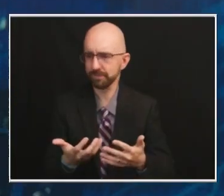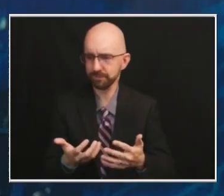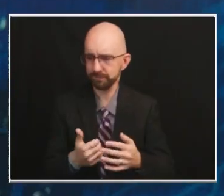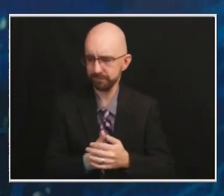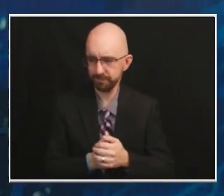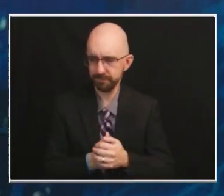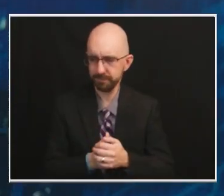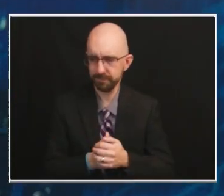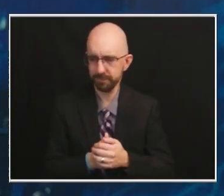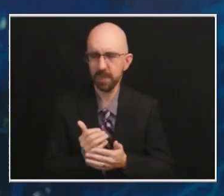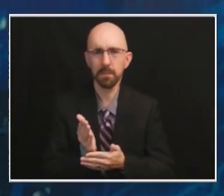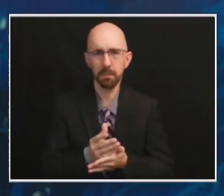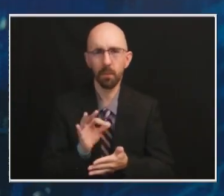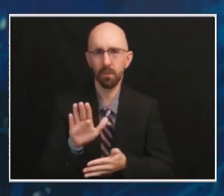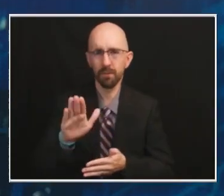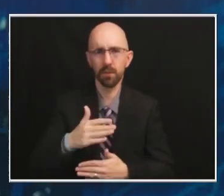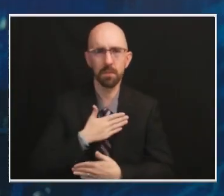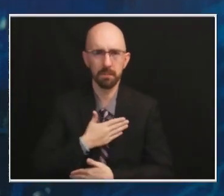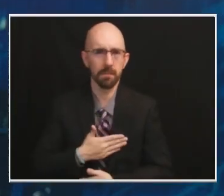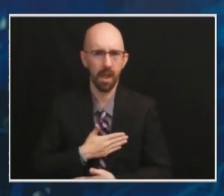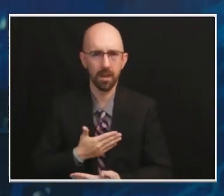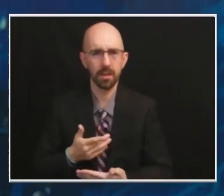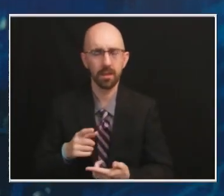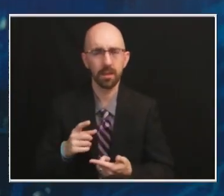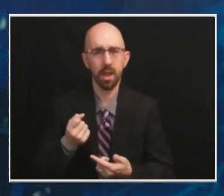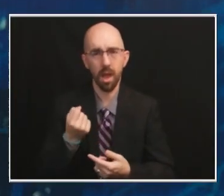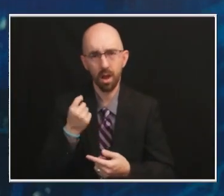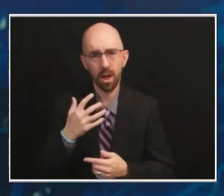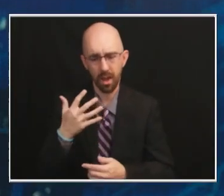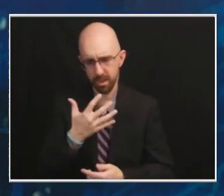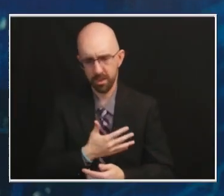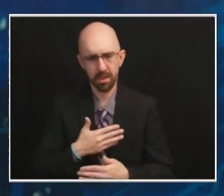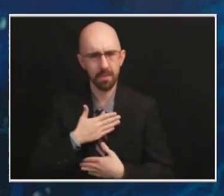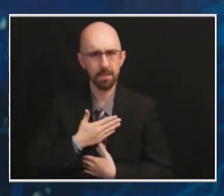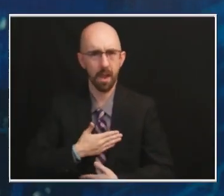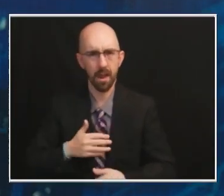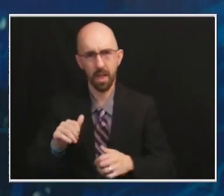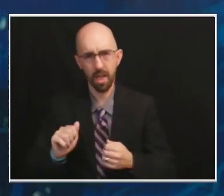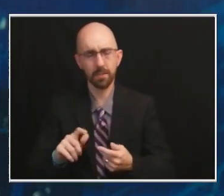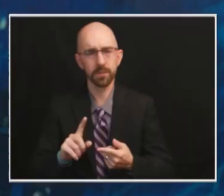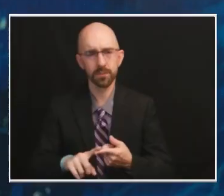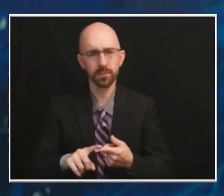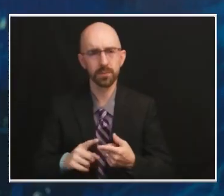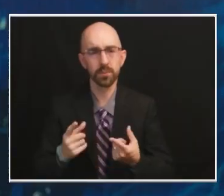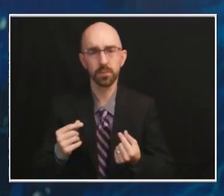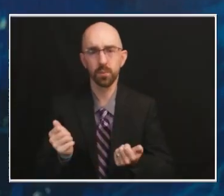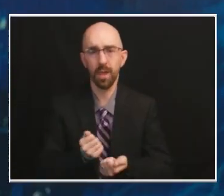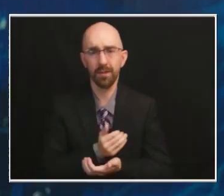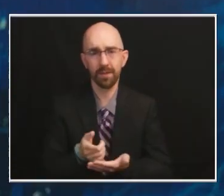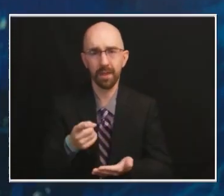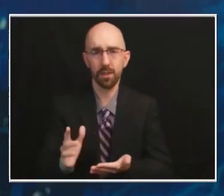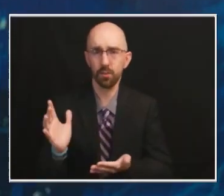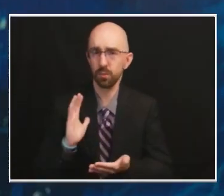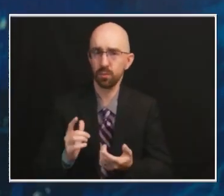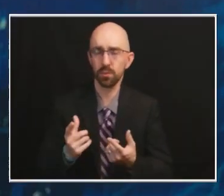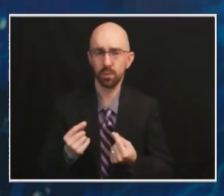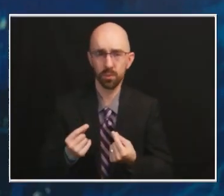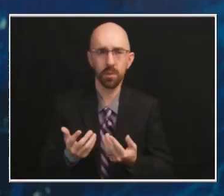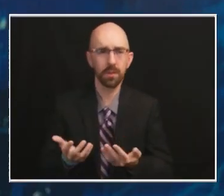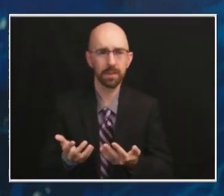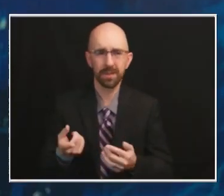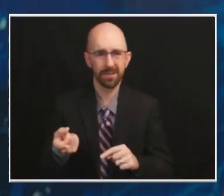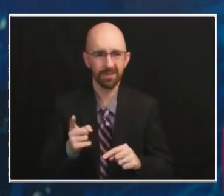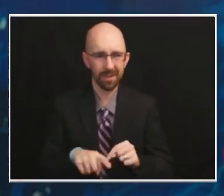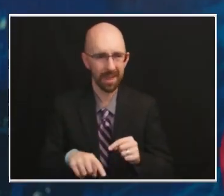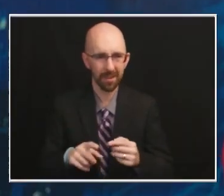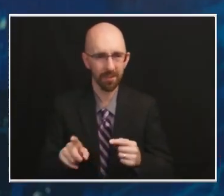part of your body. And understanding your body and being able to do everything you used to do, and you can't, when you get